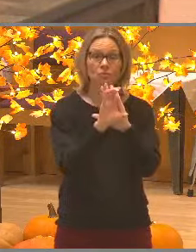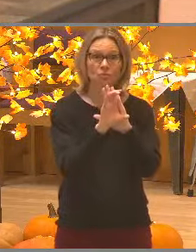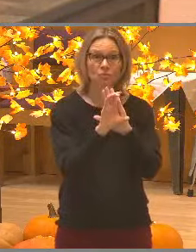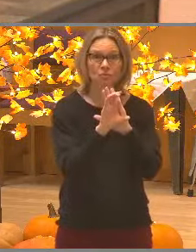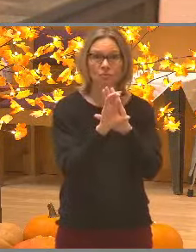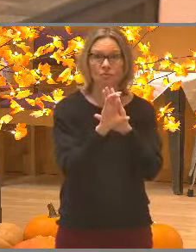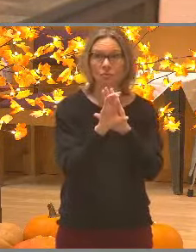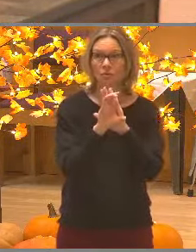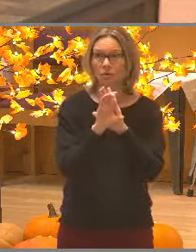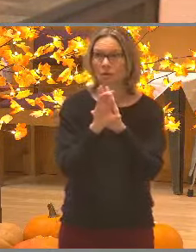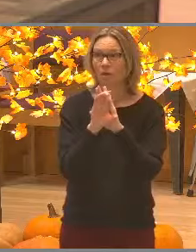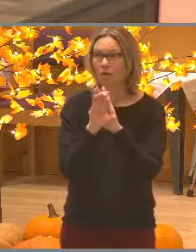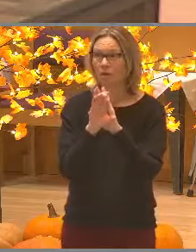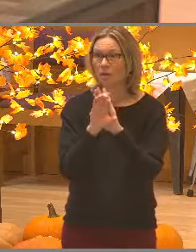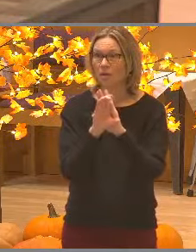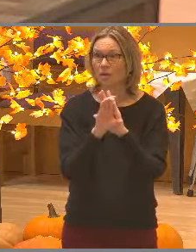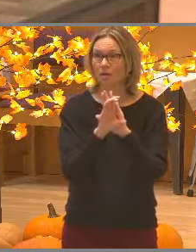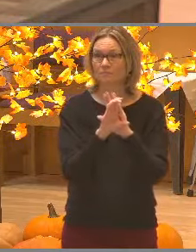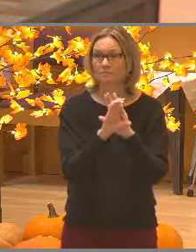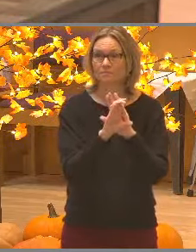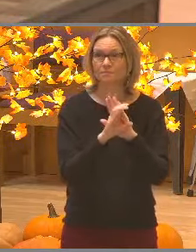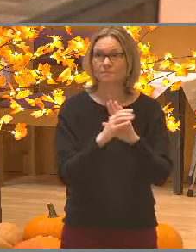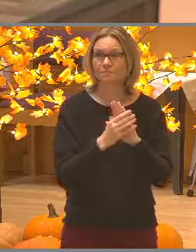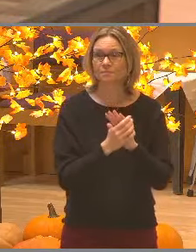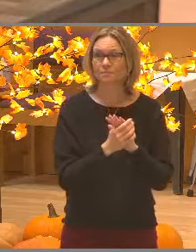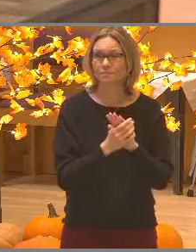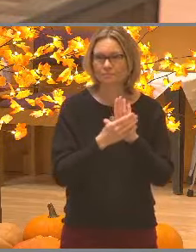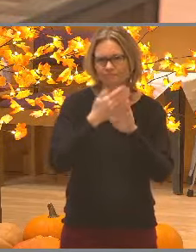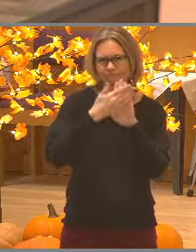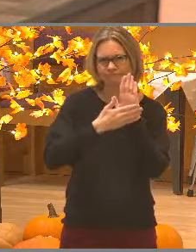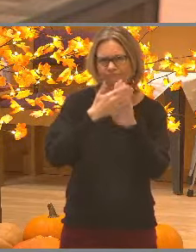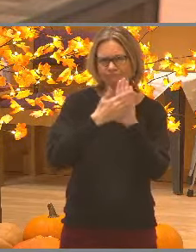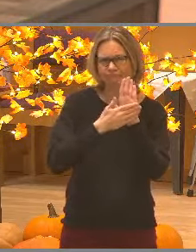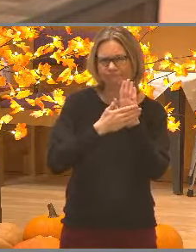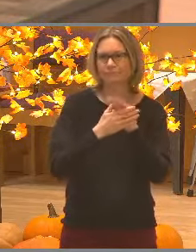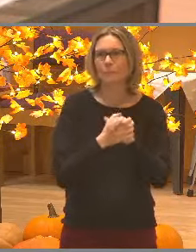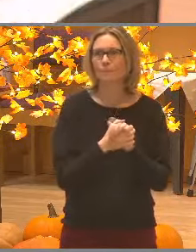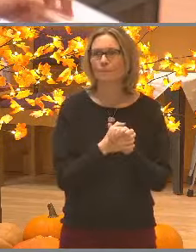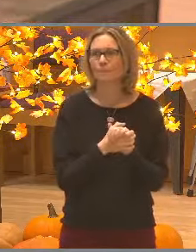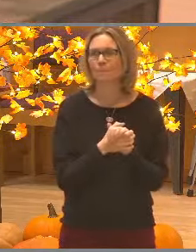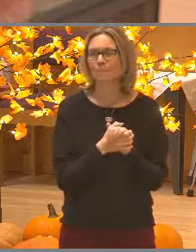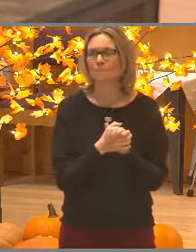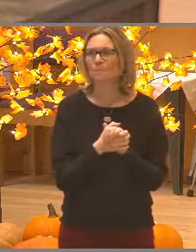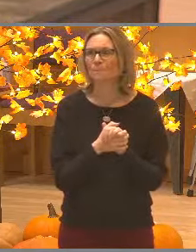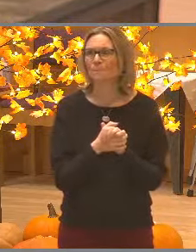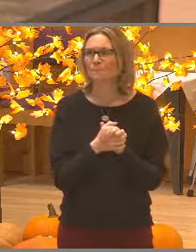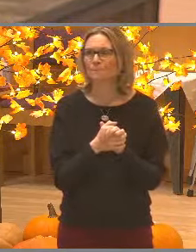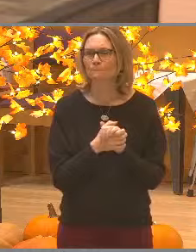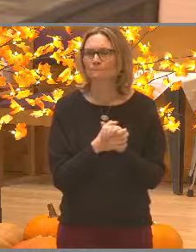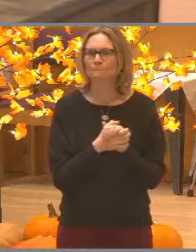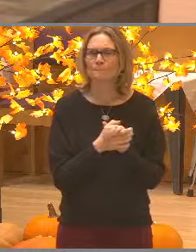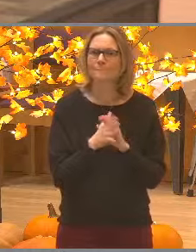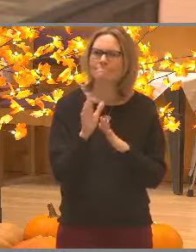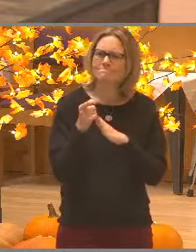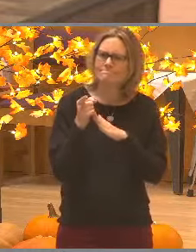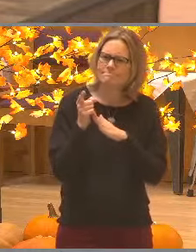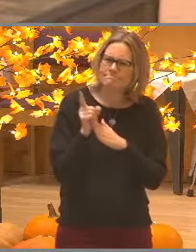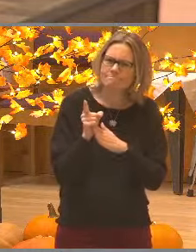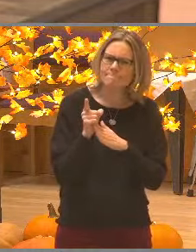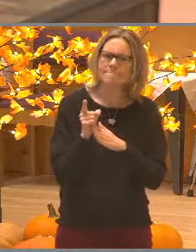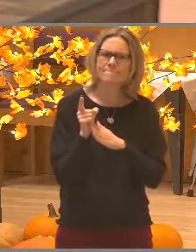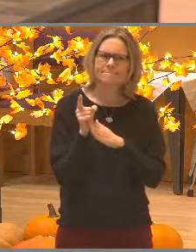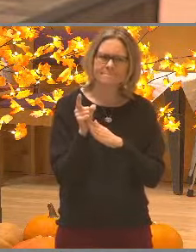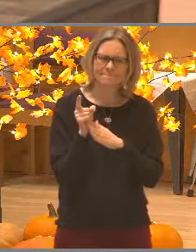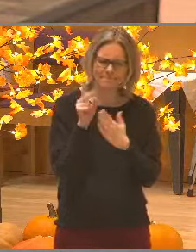the picture that is here on top, on the front page of your booklet. But I invite you just to take a moment and to look at